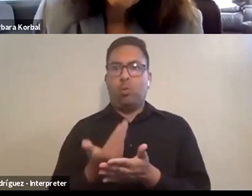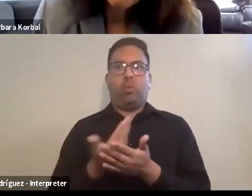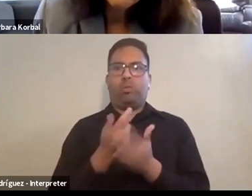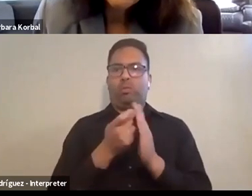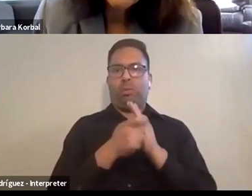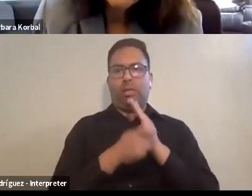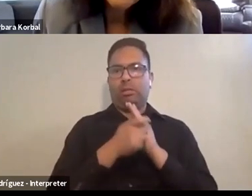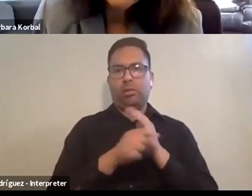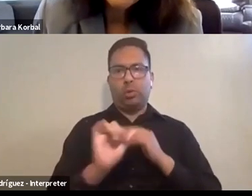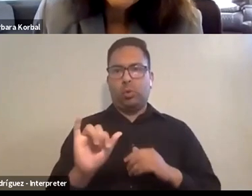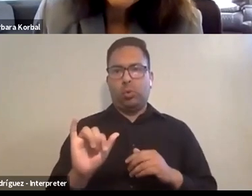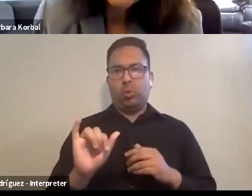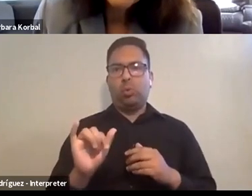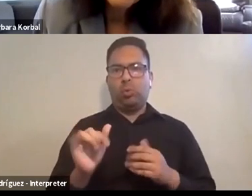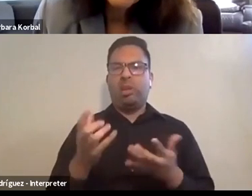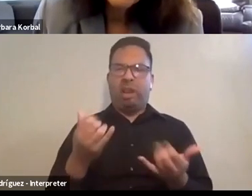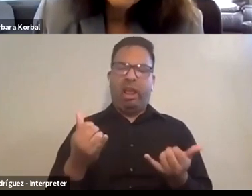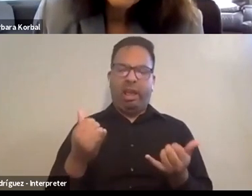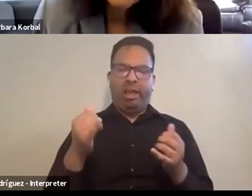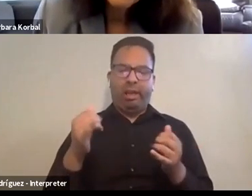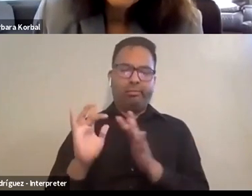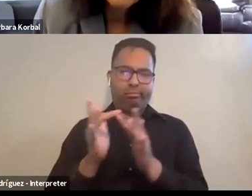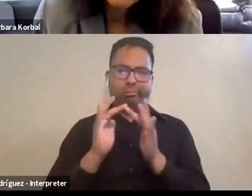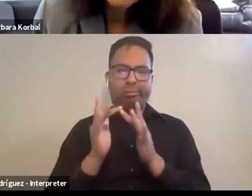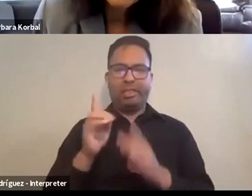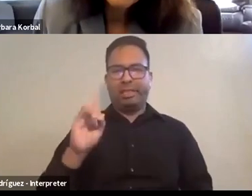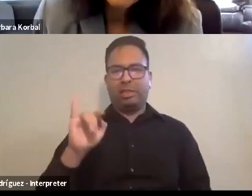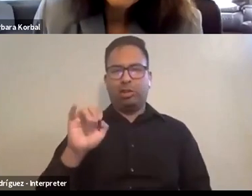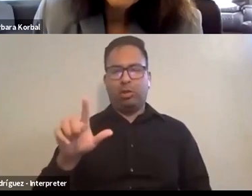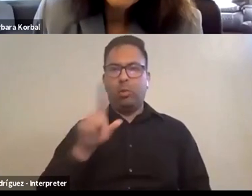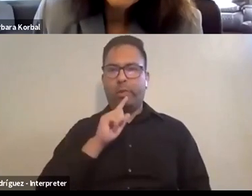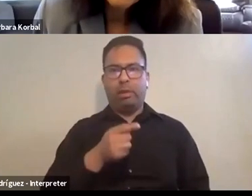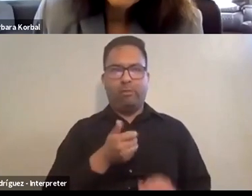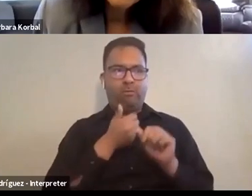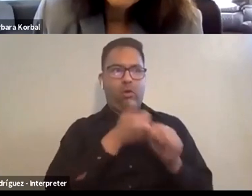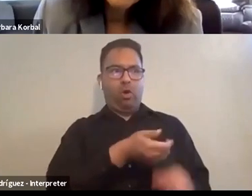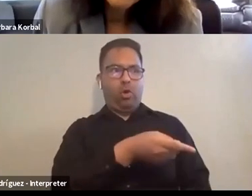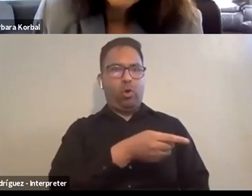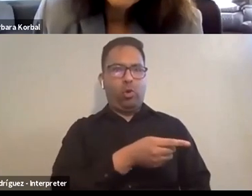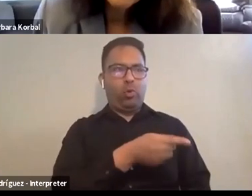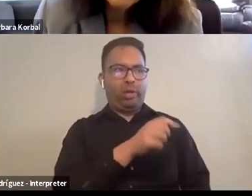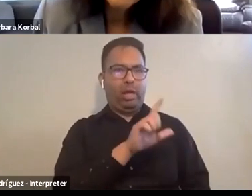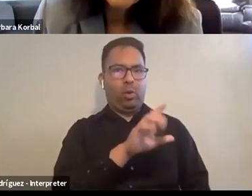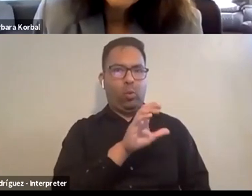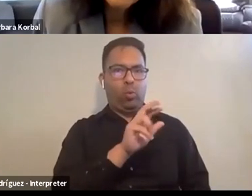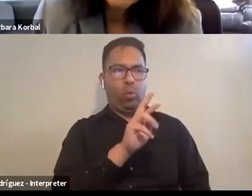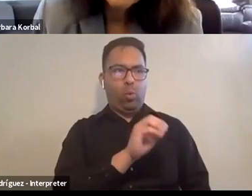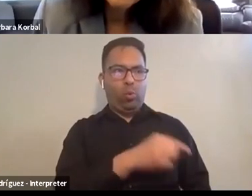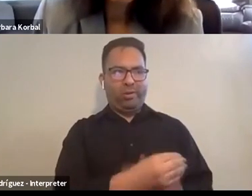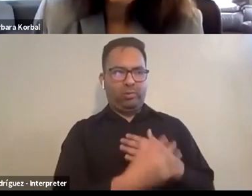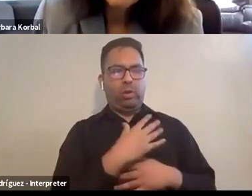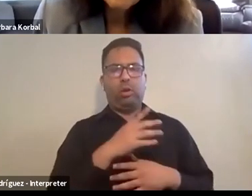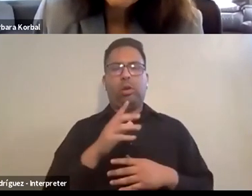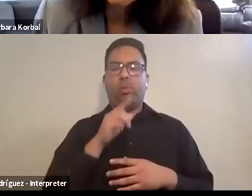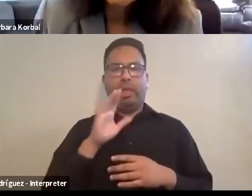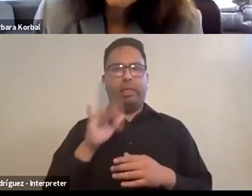that are digital, that take their inspiration directly from El Corno with this view of internationalism, like